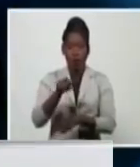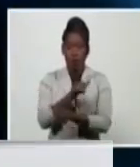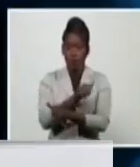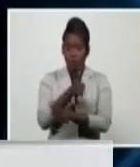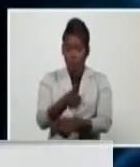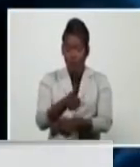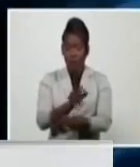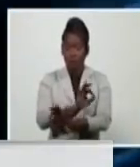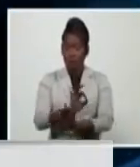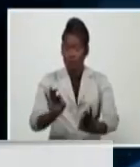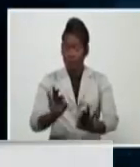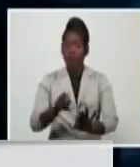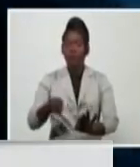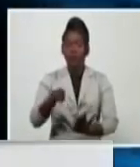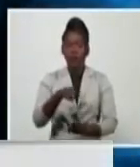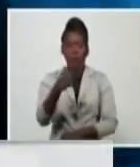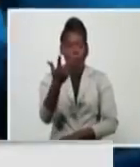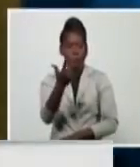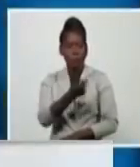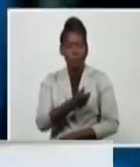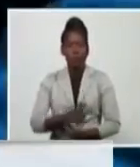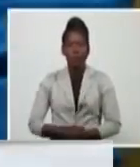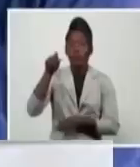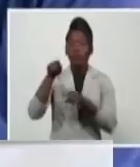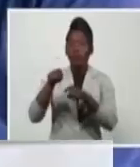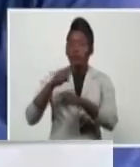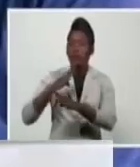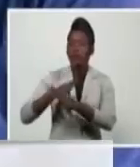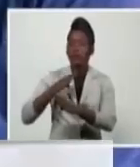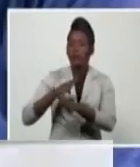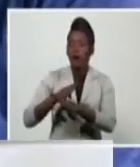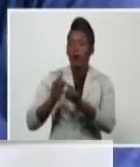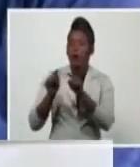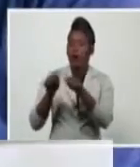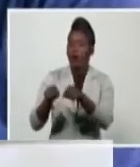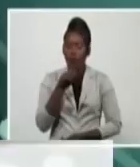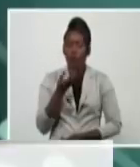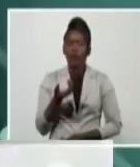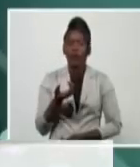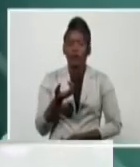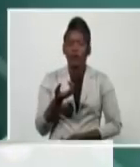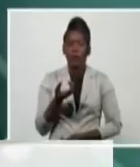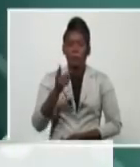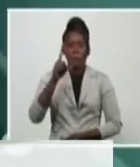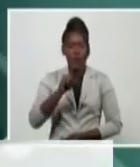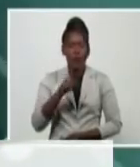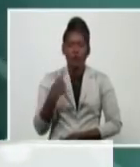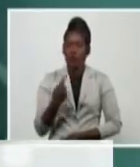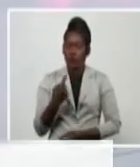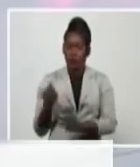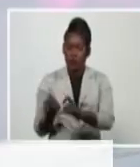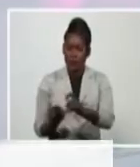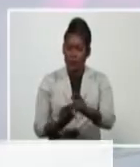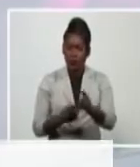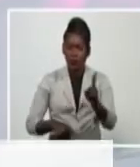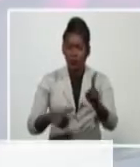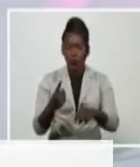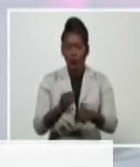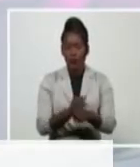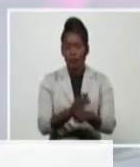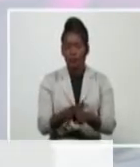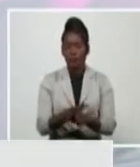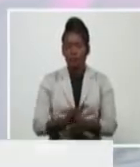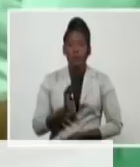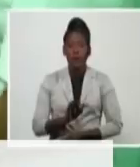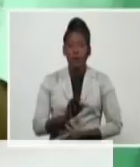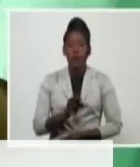some of the myths they may believe, and also to try, like I said, to engage people whom they trust. This is very important. What I'm